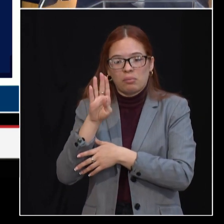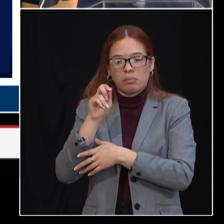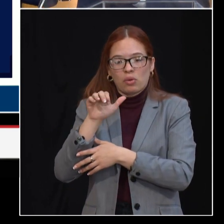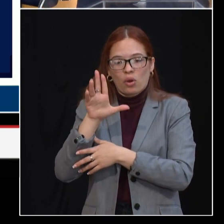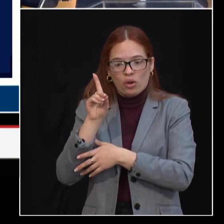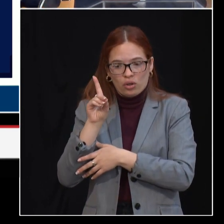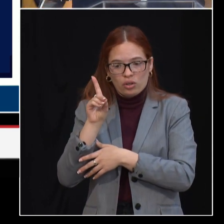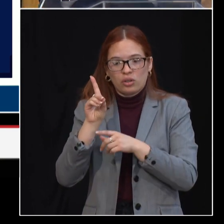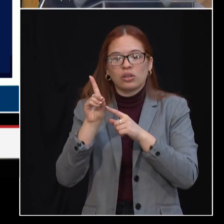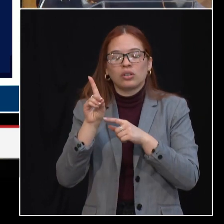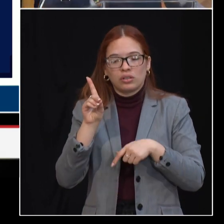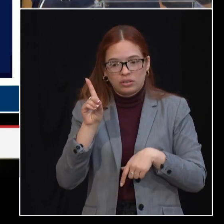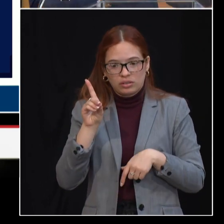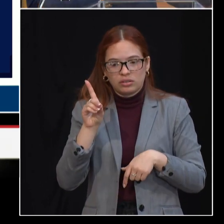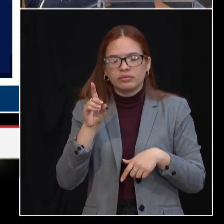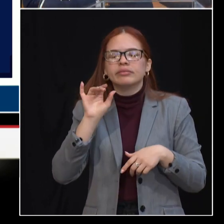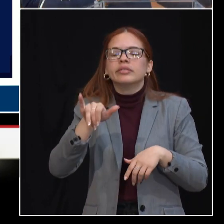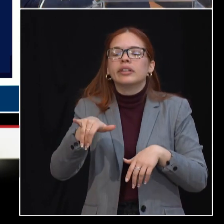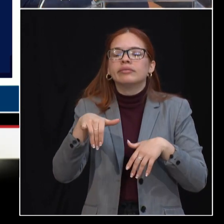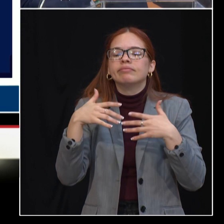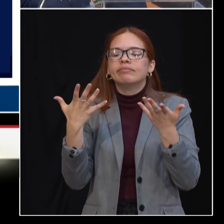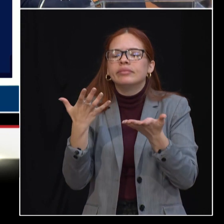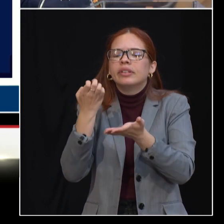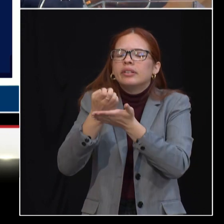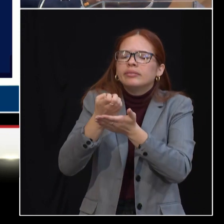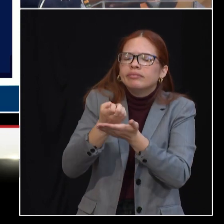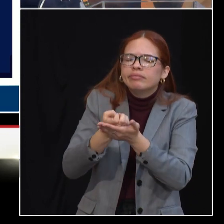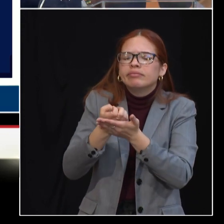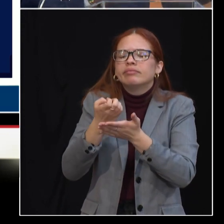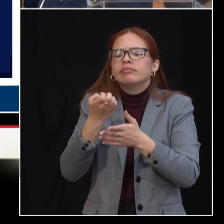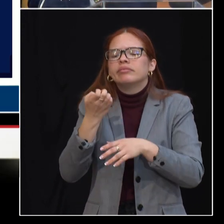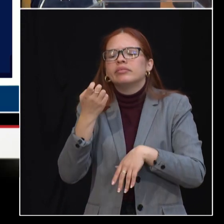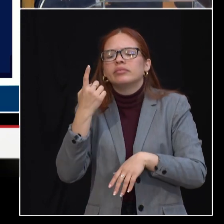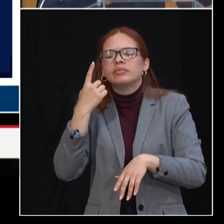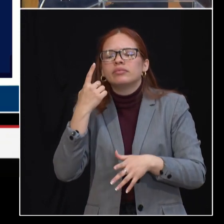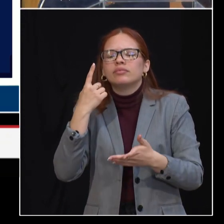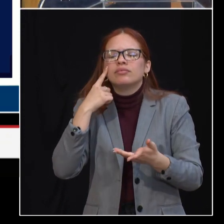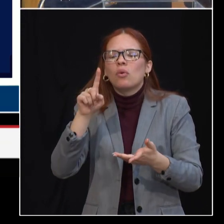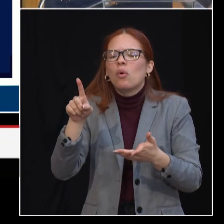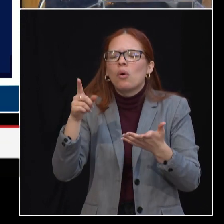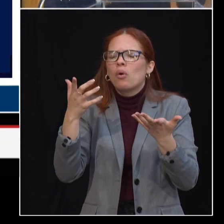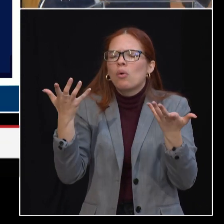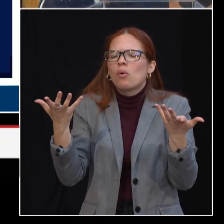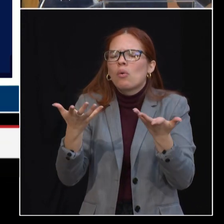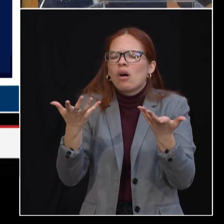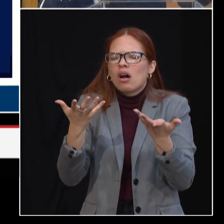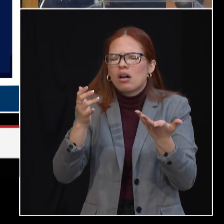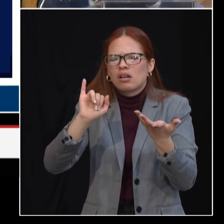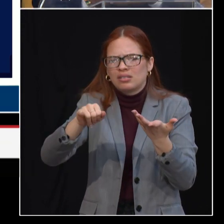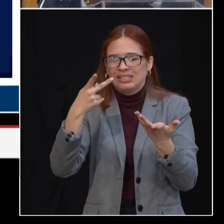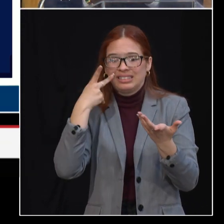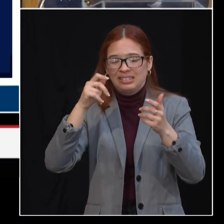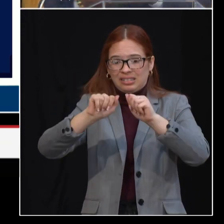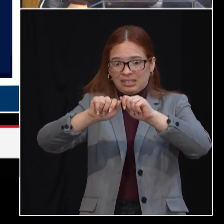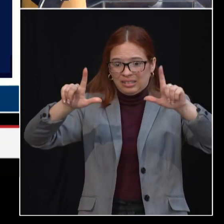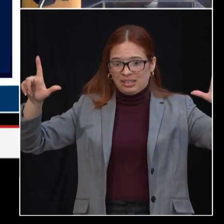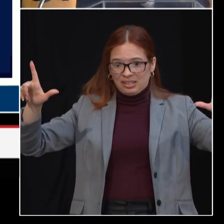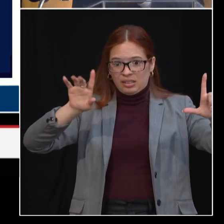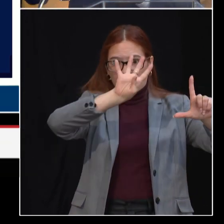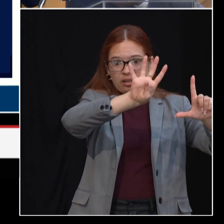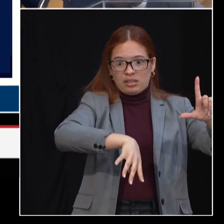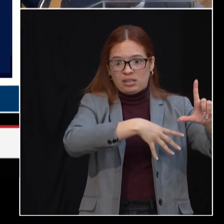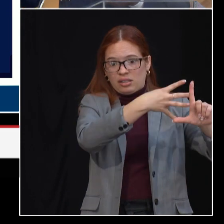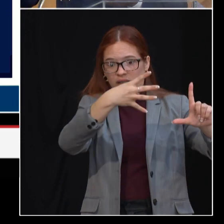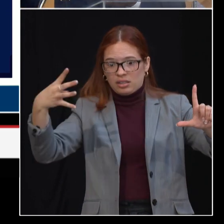the economy is headed from a lens of construction activity. By looking at the charts and graphs, you can get a good sense of whether the economy is going